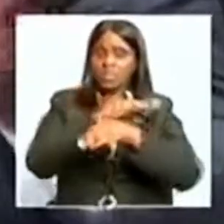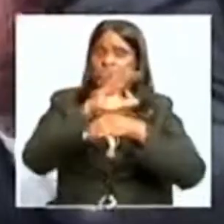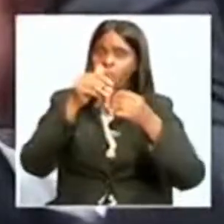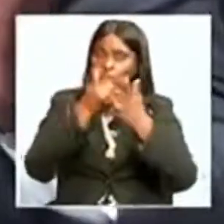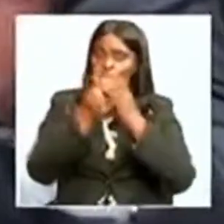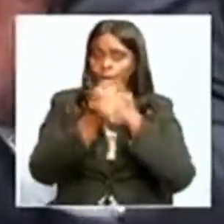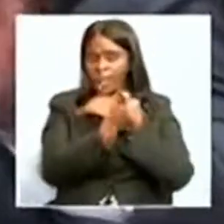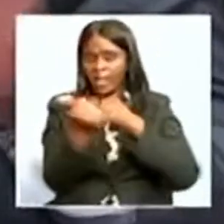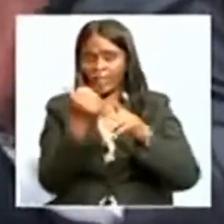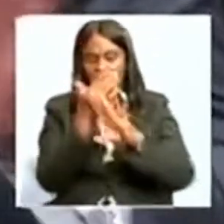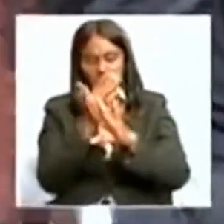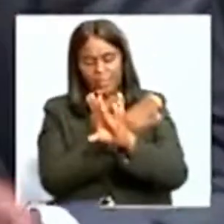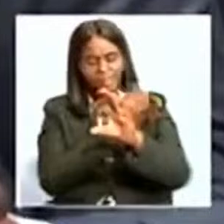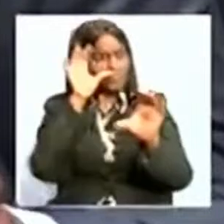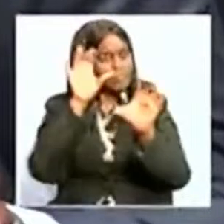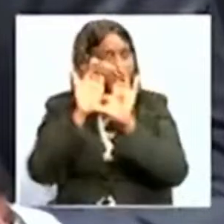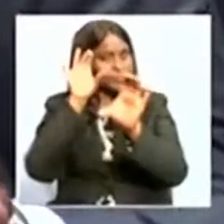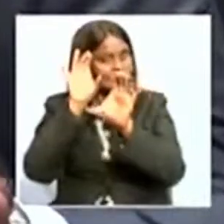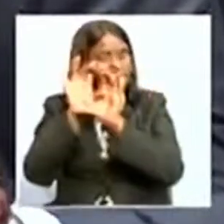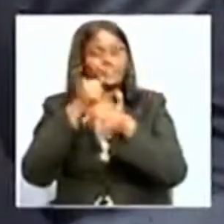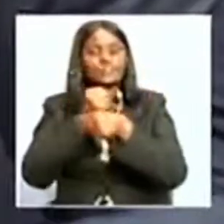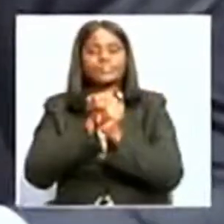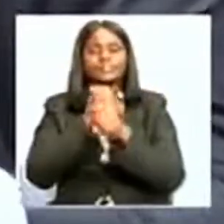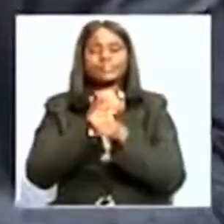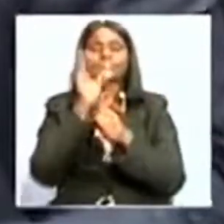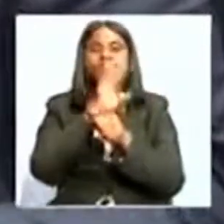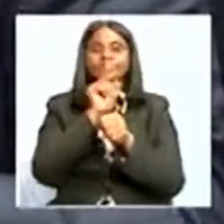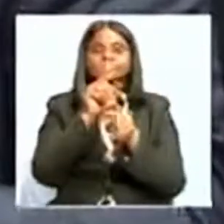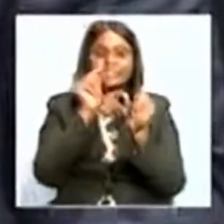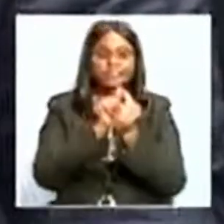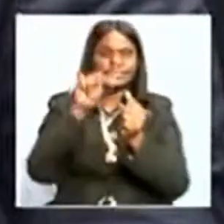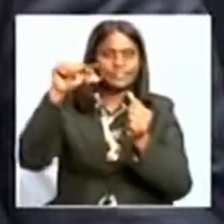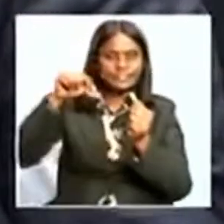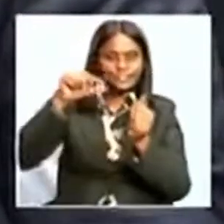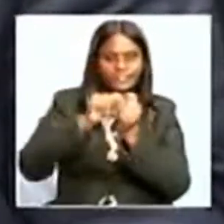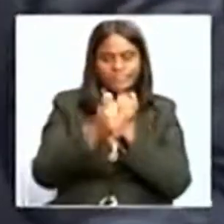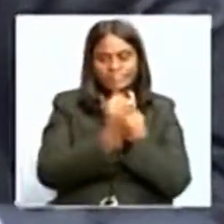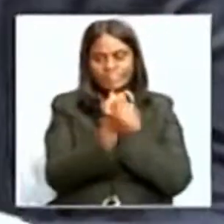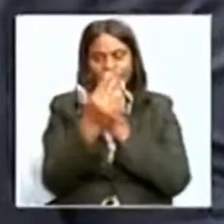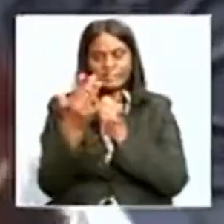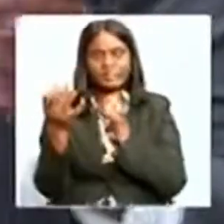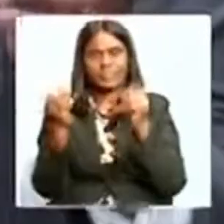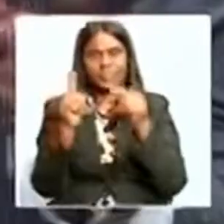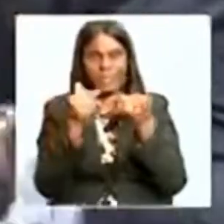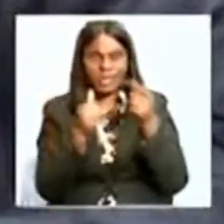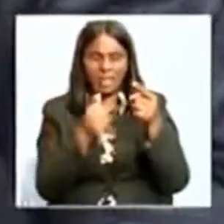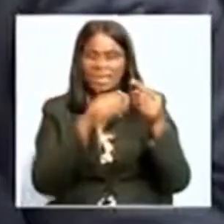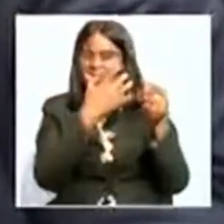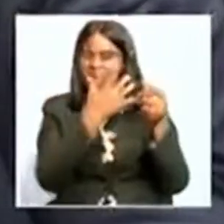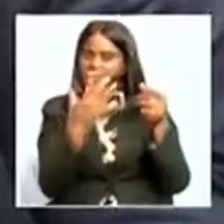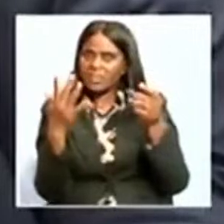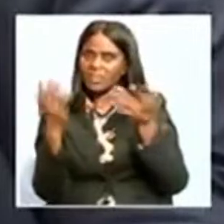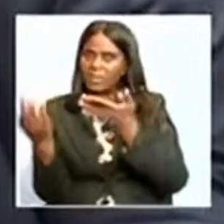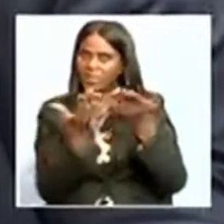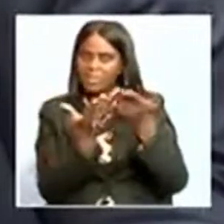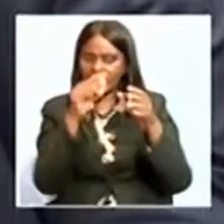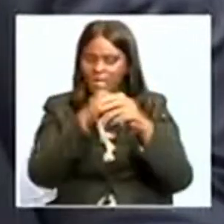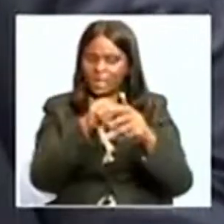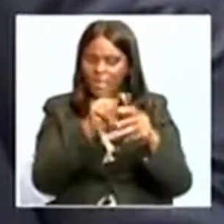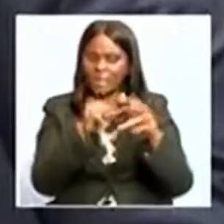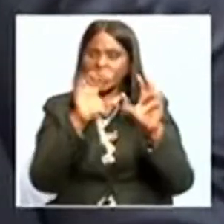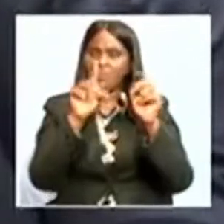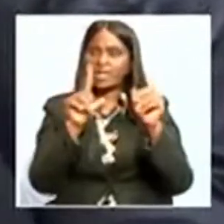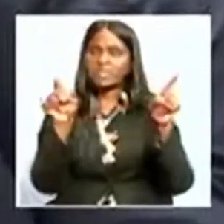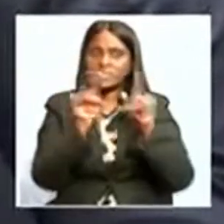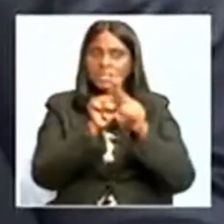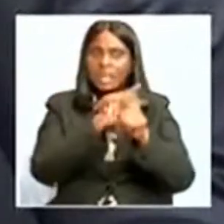the preconditions have been met in terms of the quality and so on and so forth. So when the product comes, okay, it's